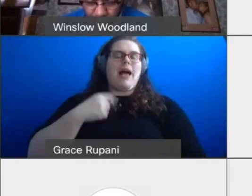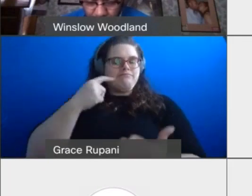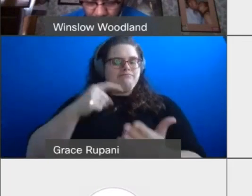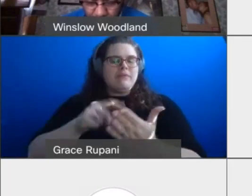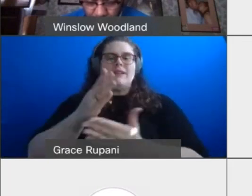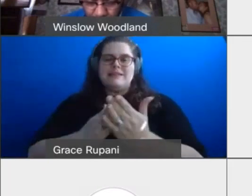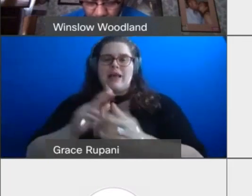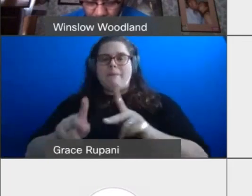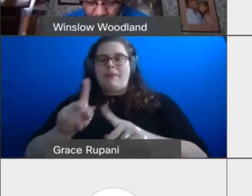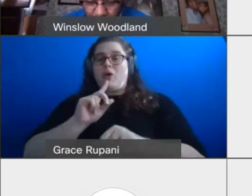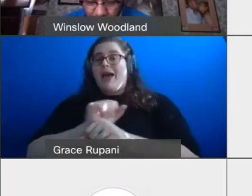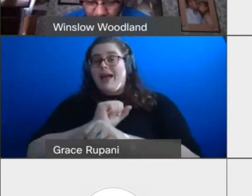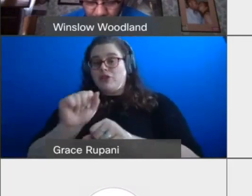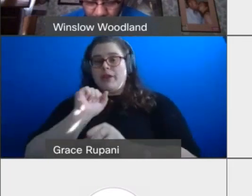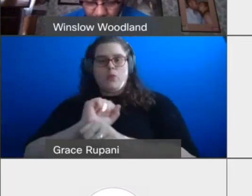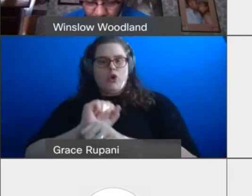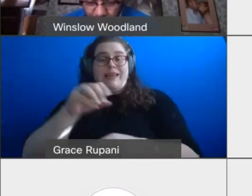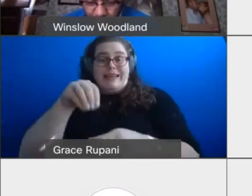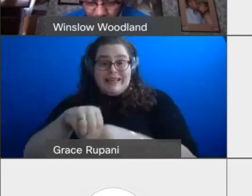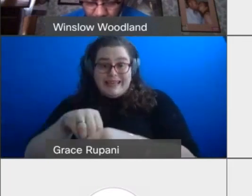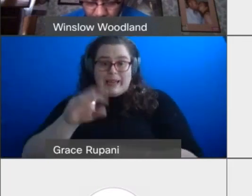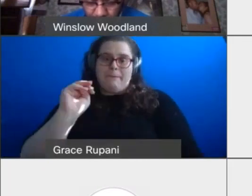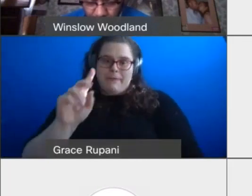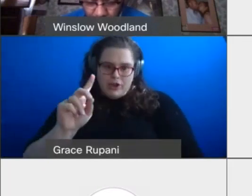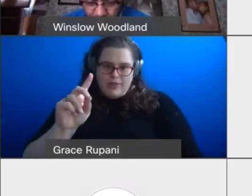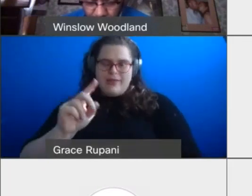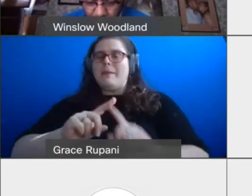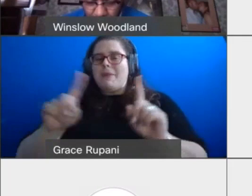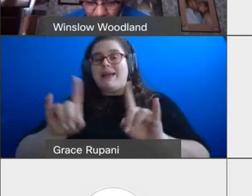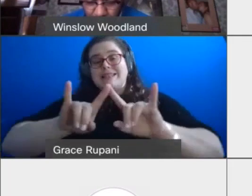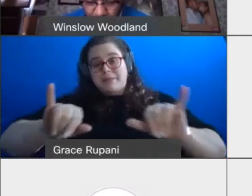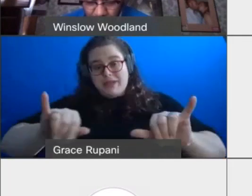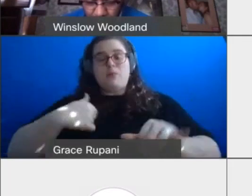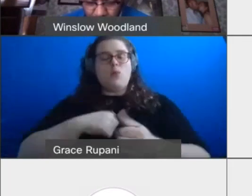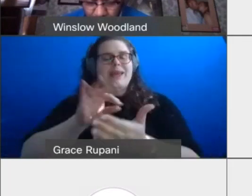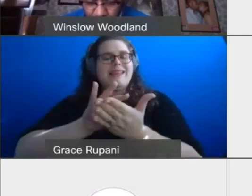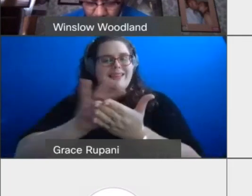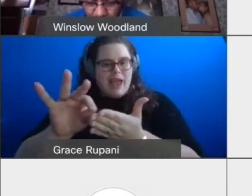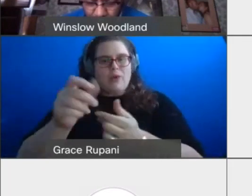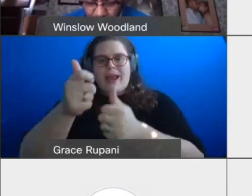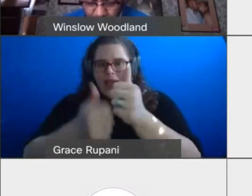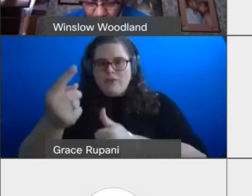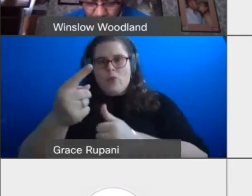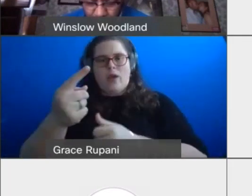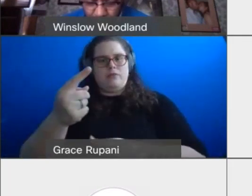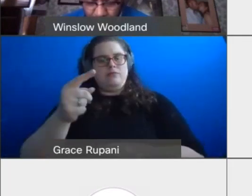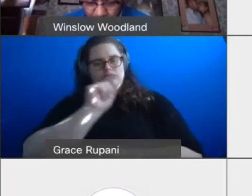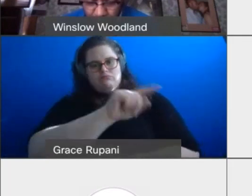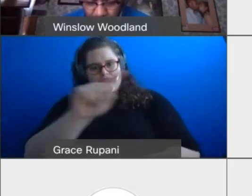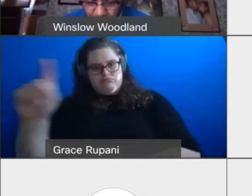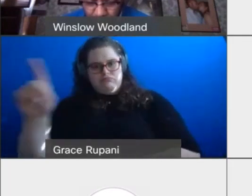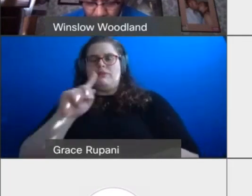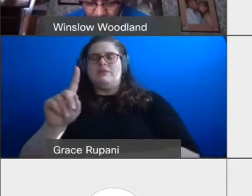are actually working in Maryland, but we are counting everyone as working to support DC residents.